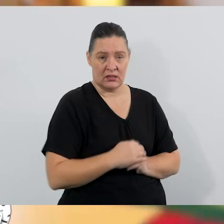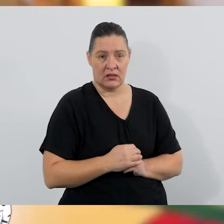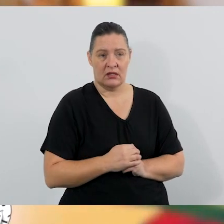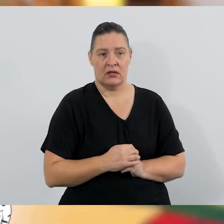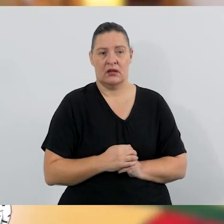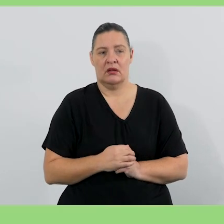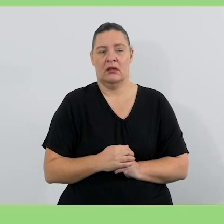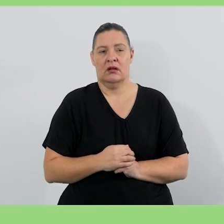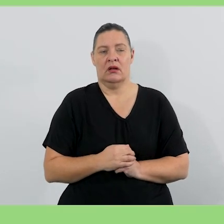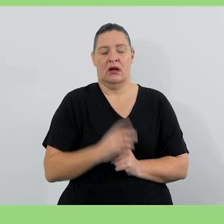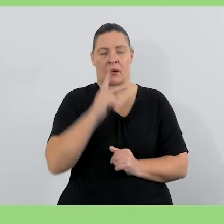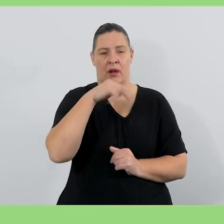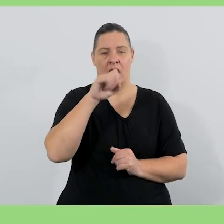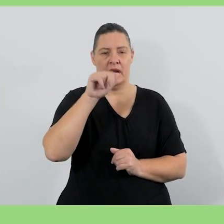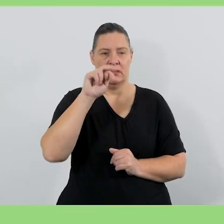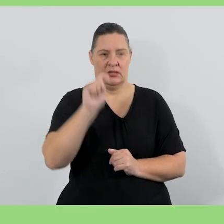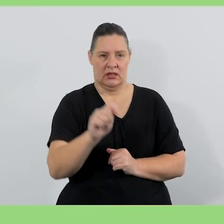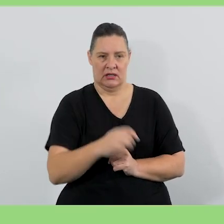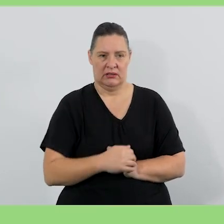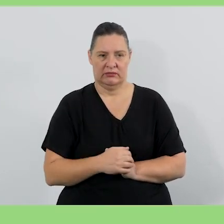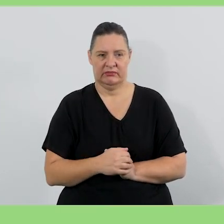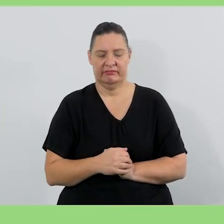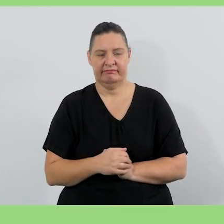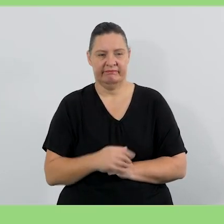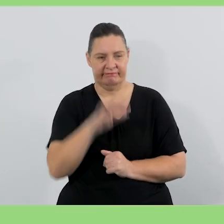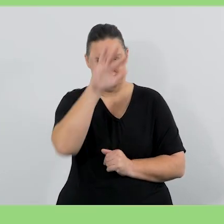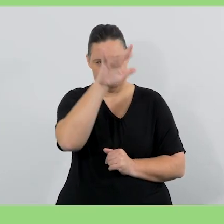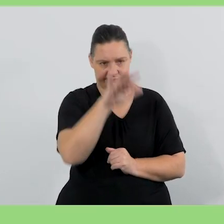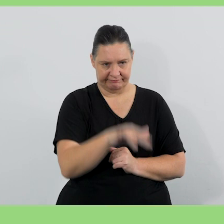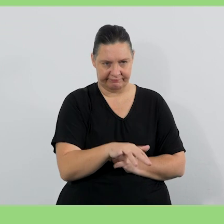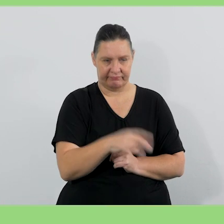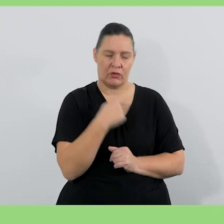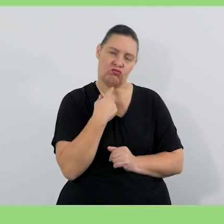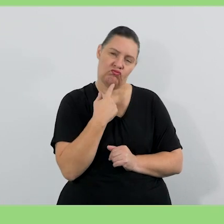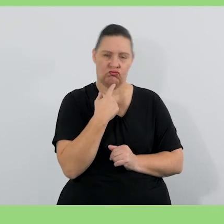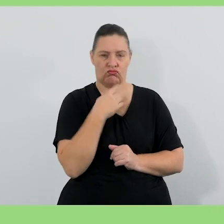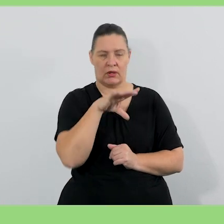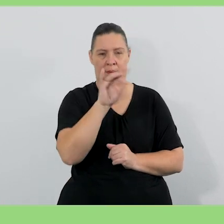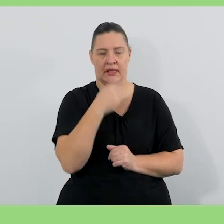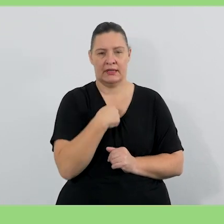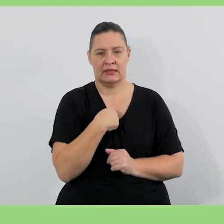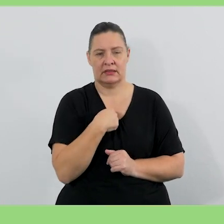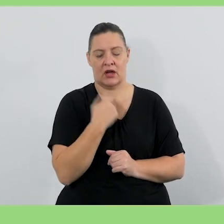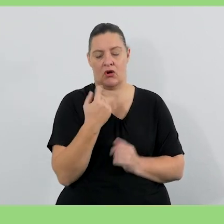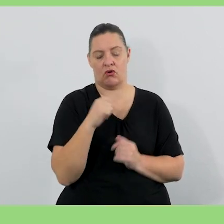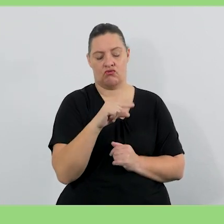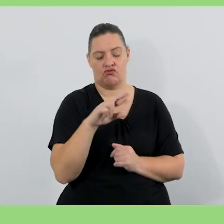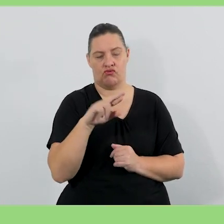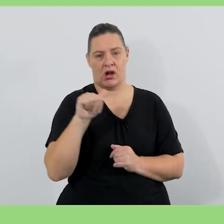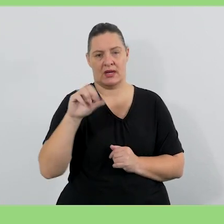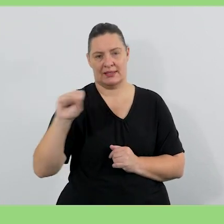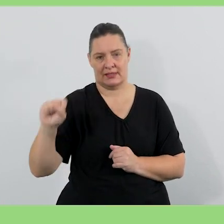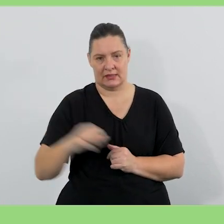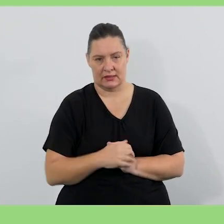into the first box should be a plant. Right, so for this example, I am going to pick grass.